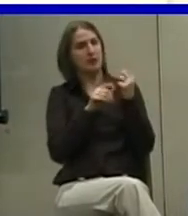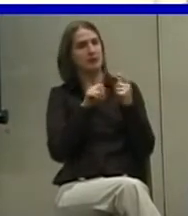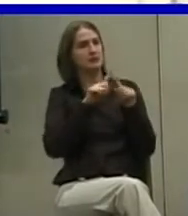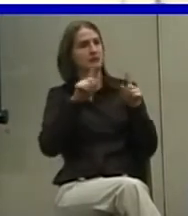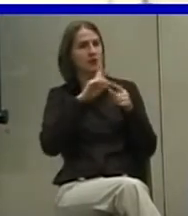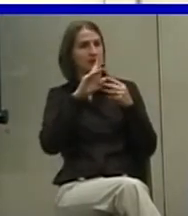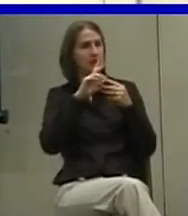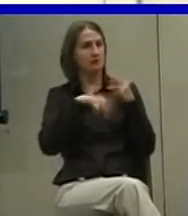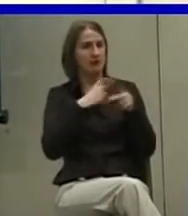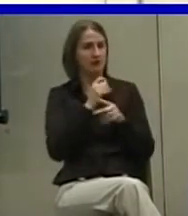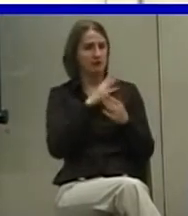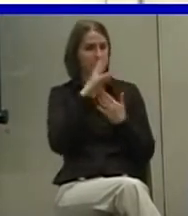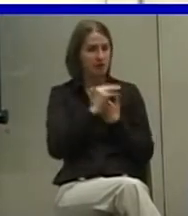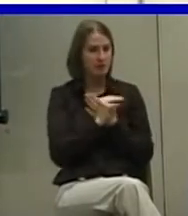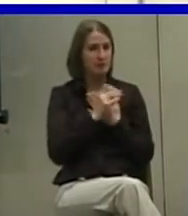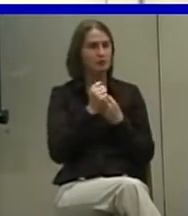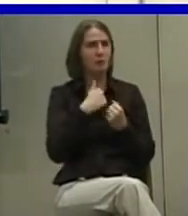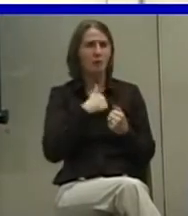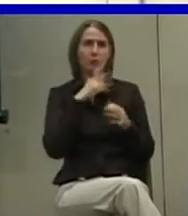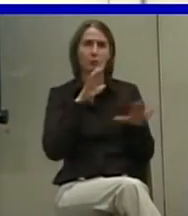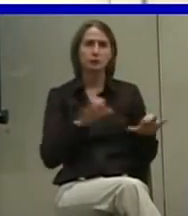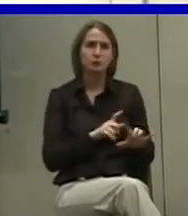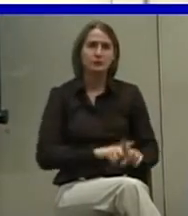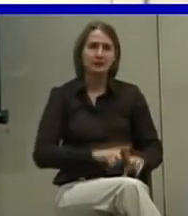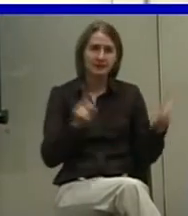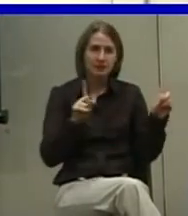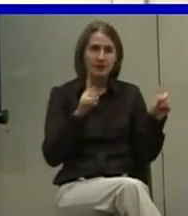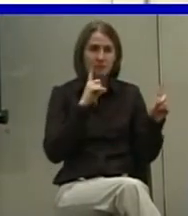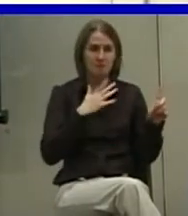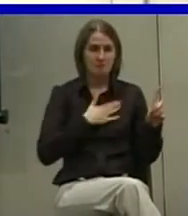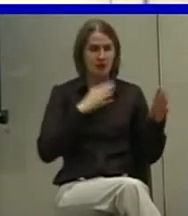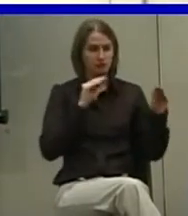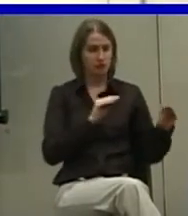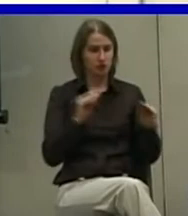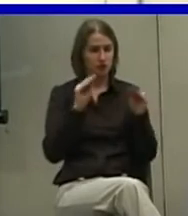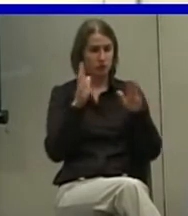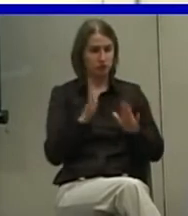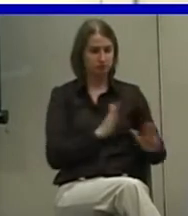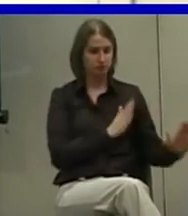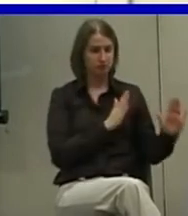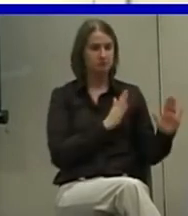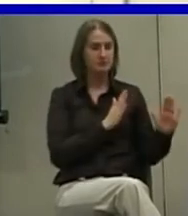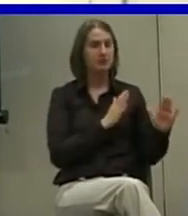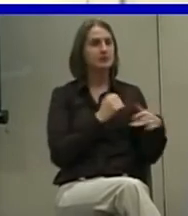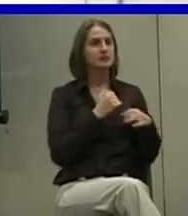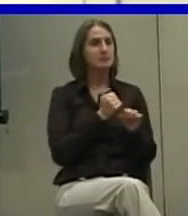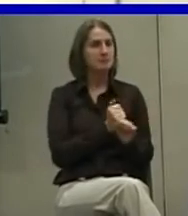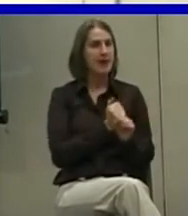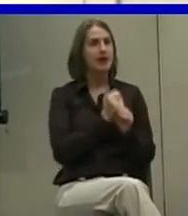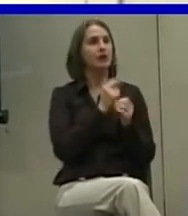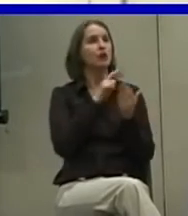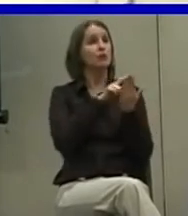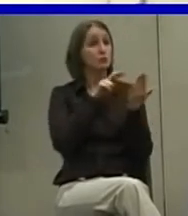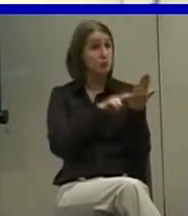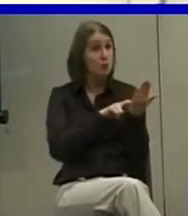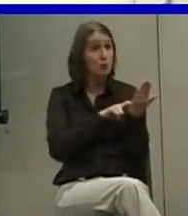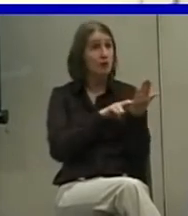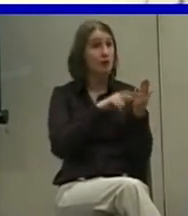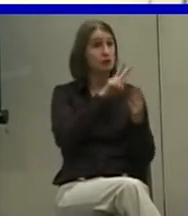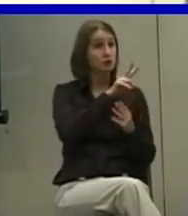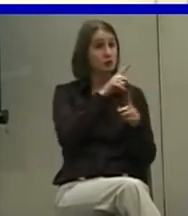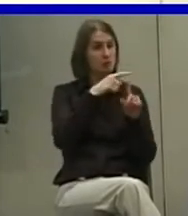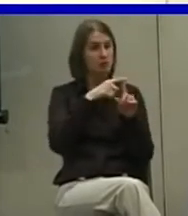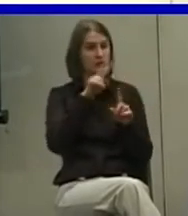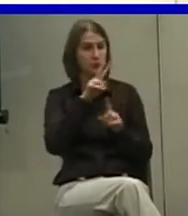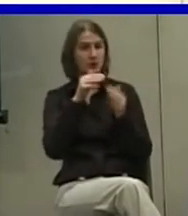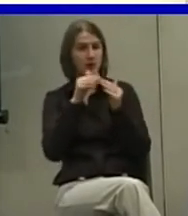In other words, I would do something different to my instructional arrangement to make the rule click for that kid.